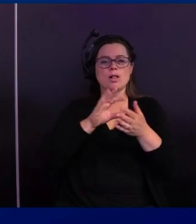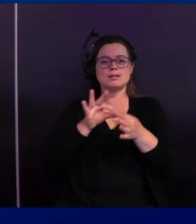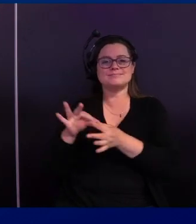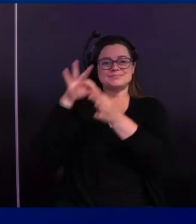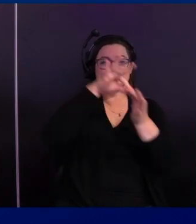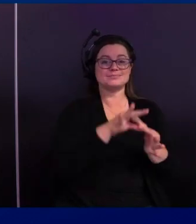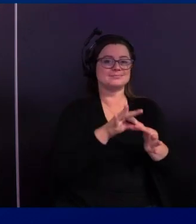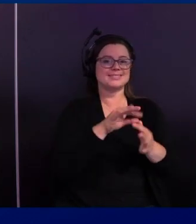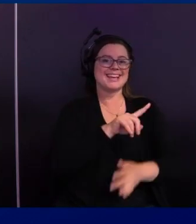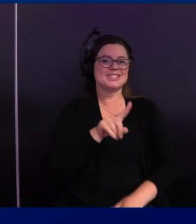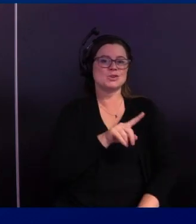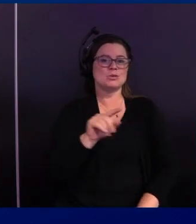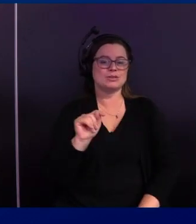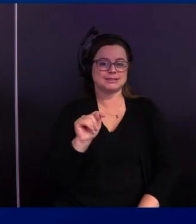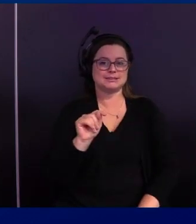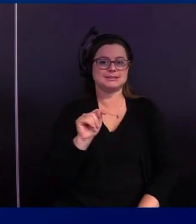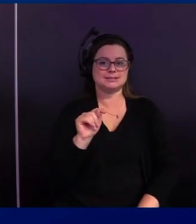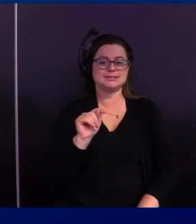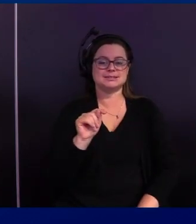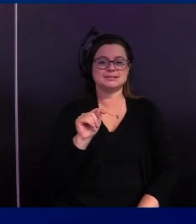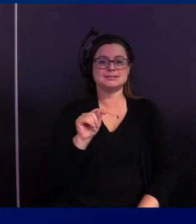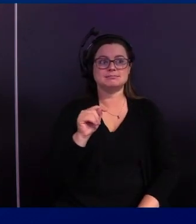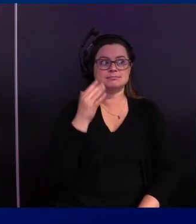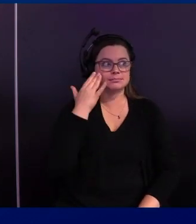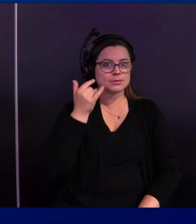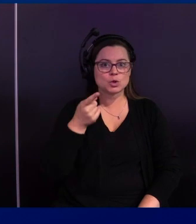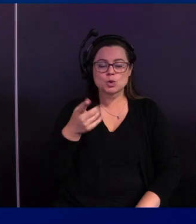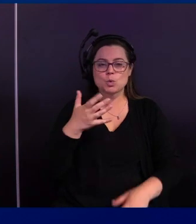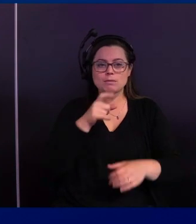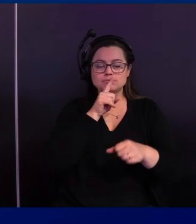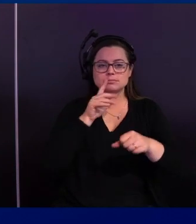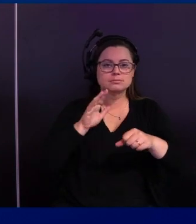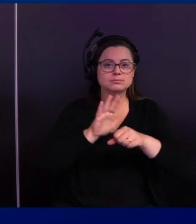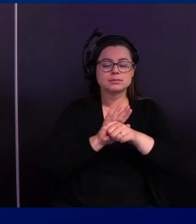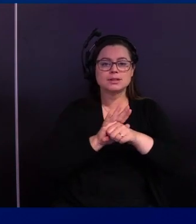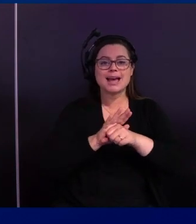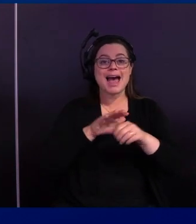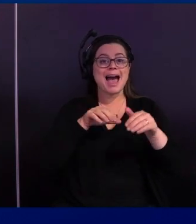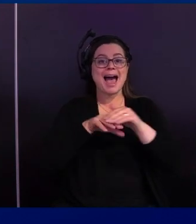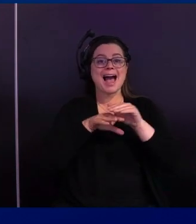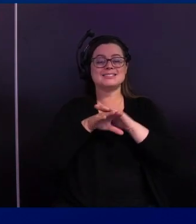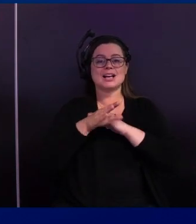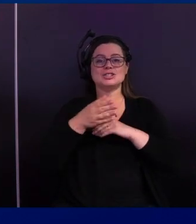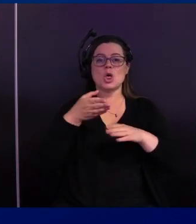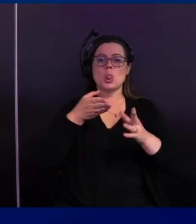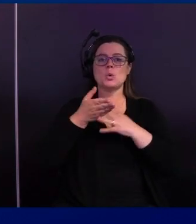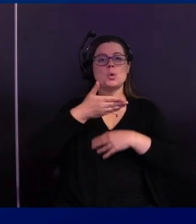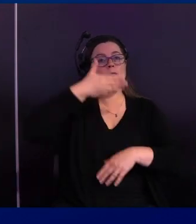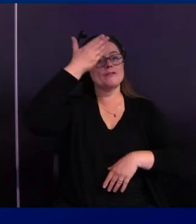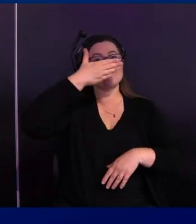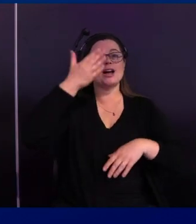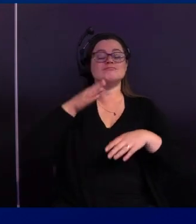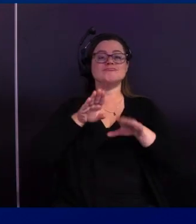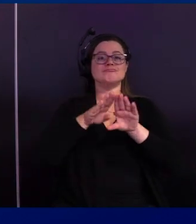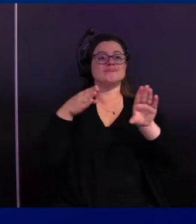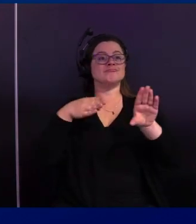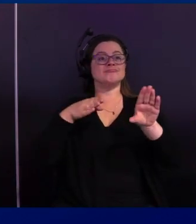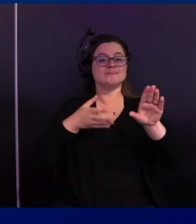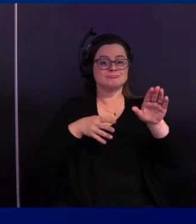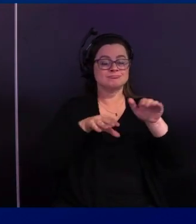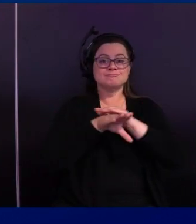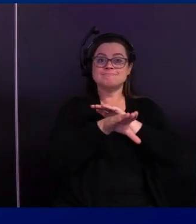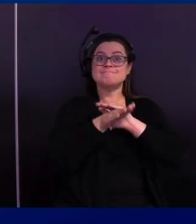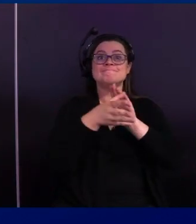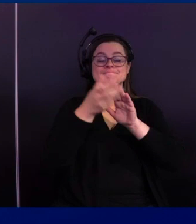zero trust, because you want to ensure access through the front door. You want to control least